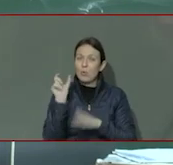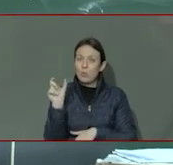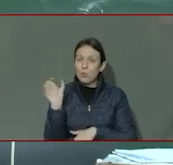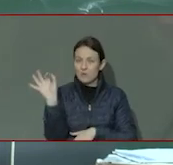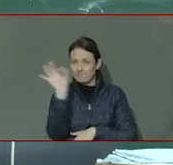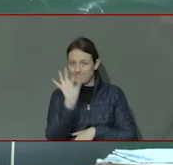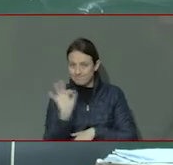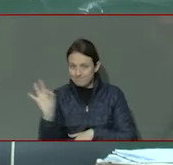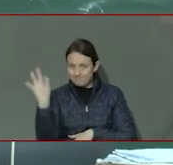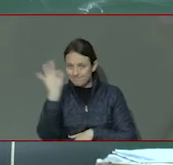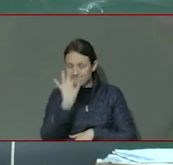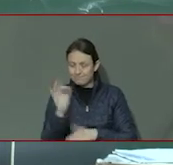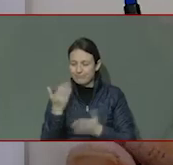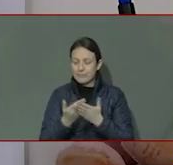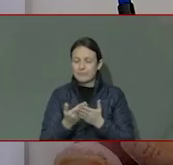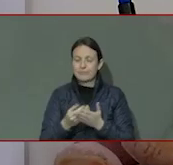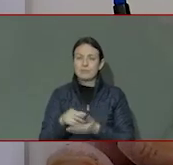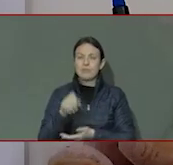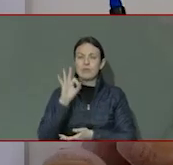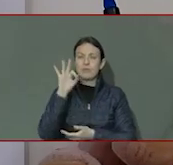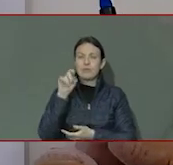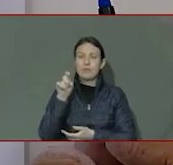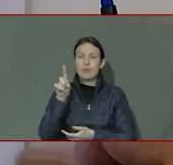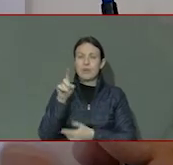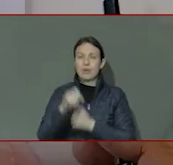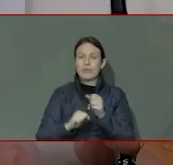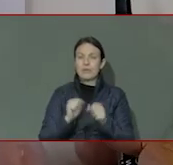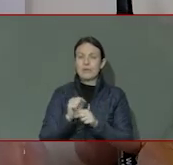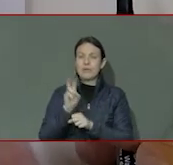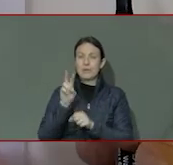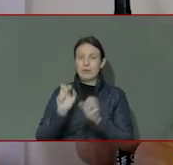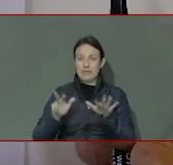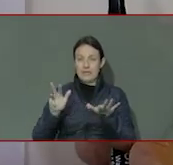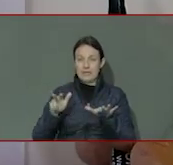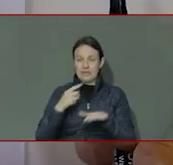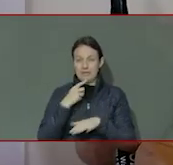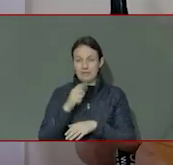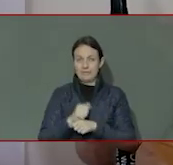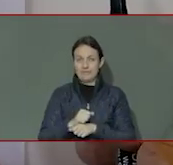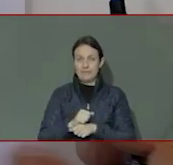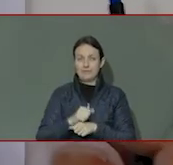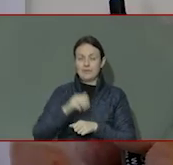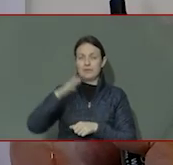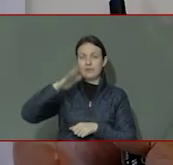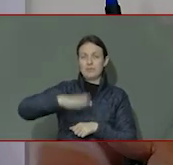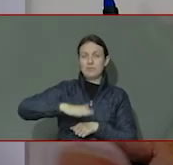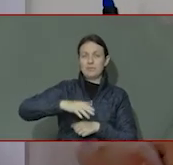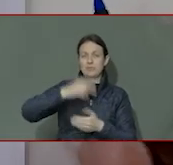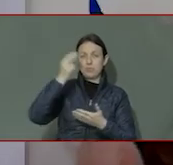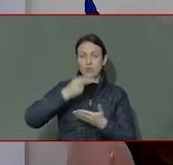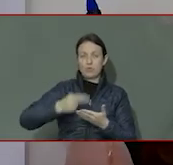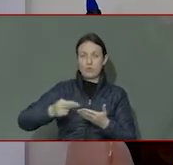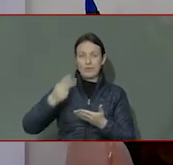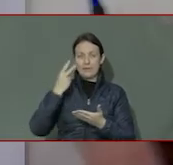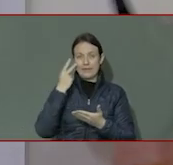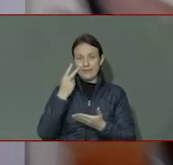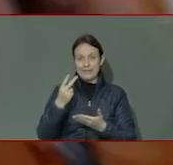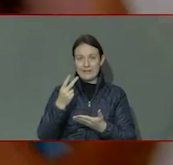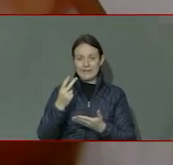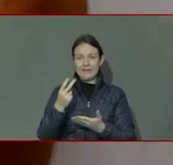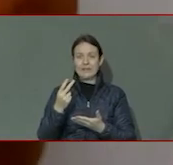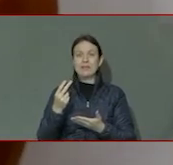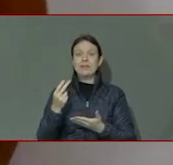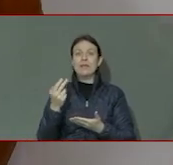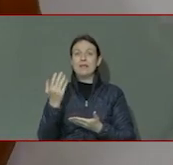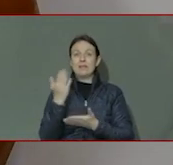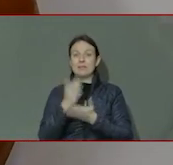read here. 3.1 of 2019. The diagrams below show the reabsorption of